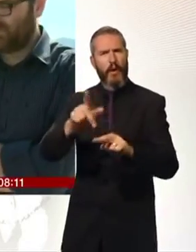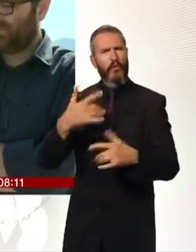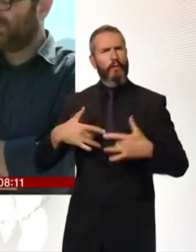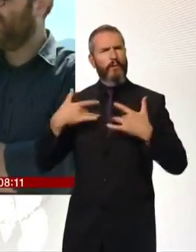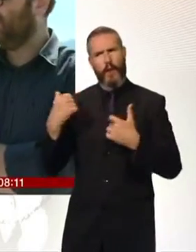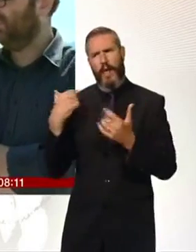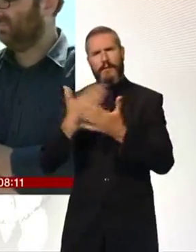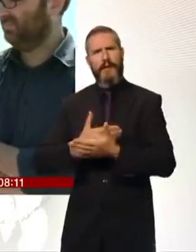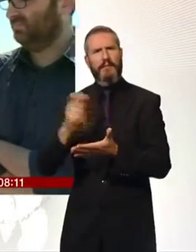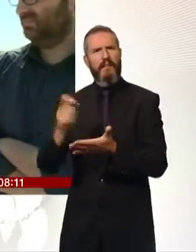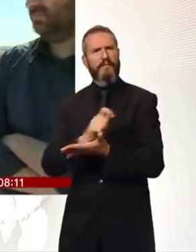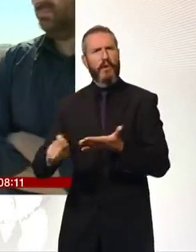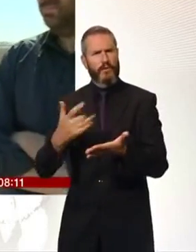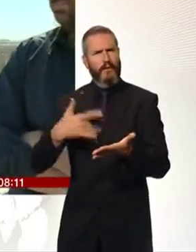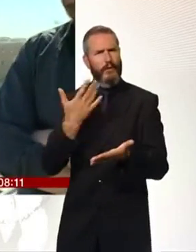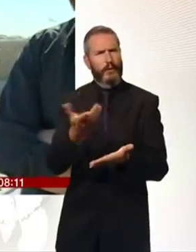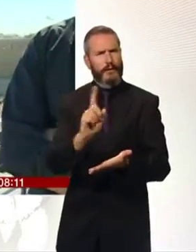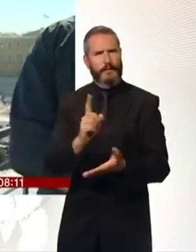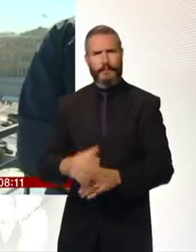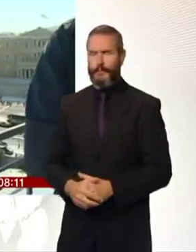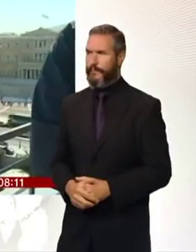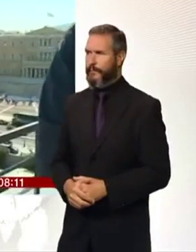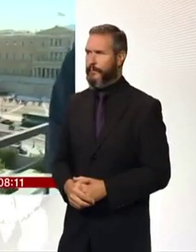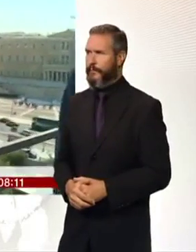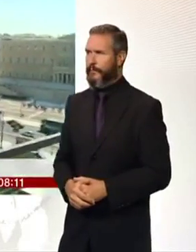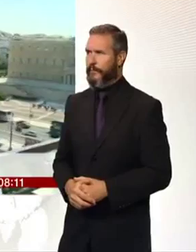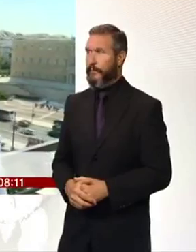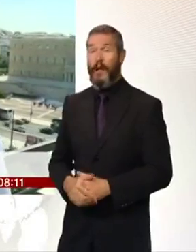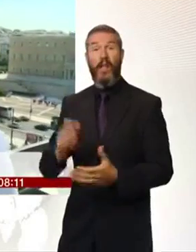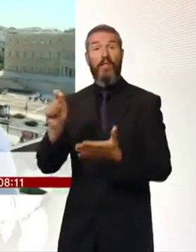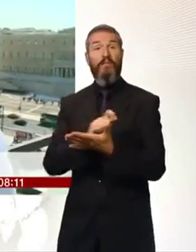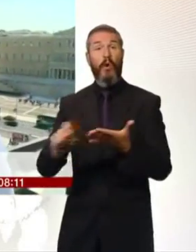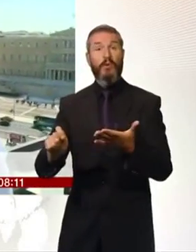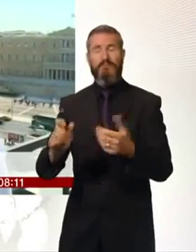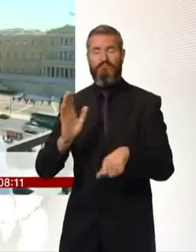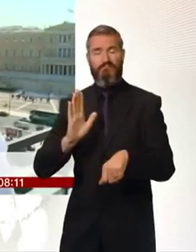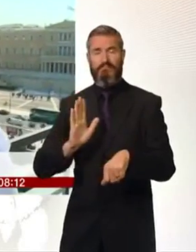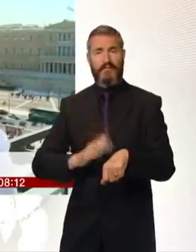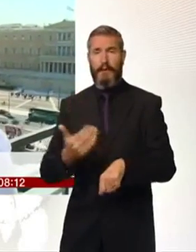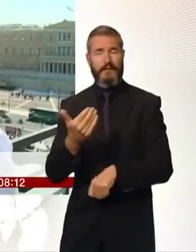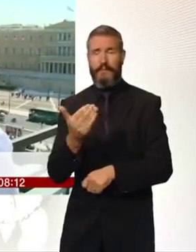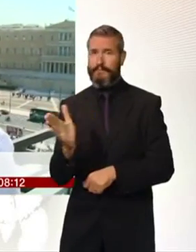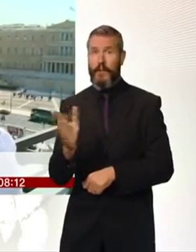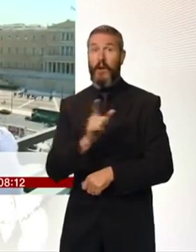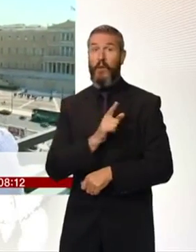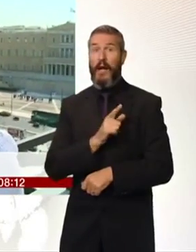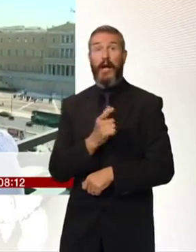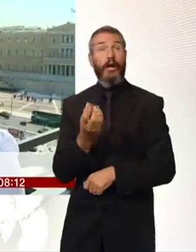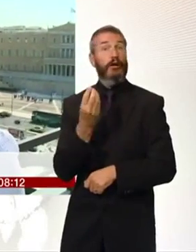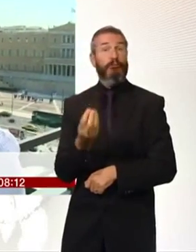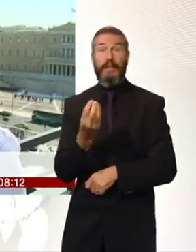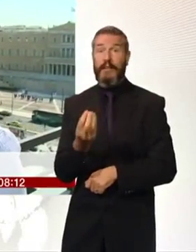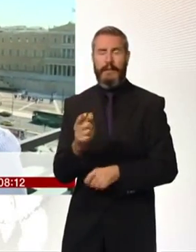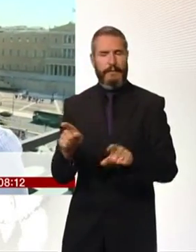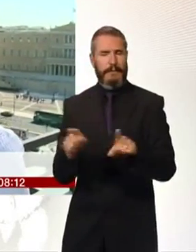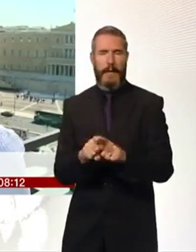think? I think the vote is largely irrelevant because Greece faces the same